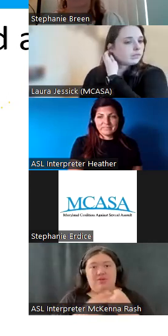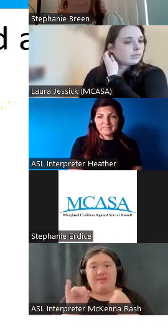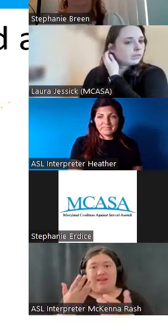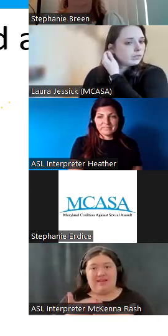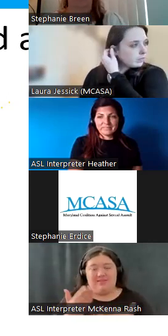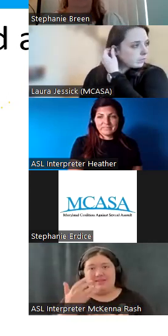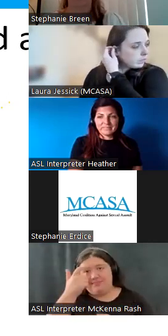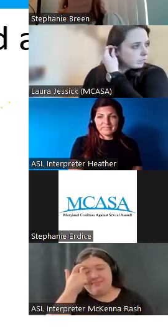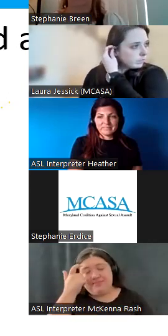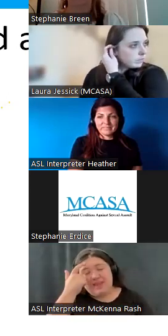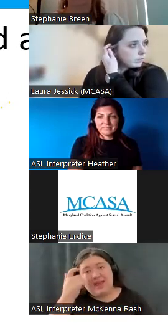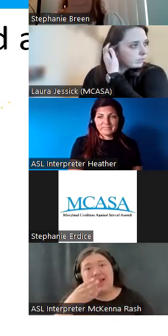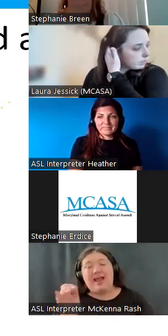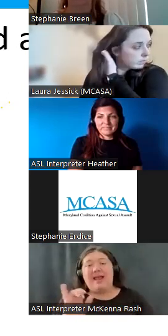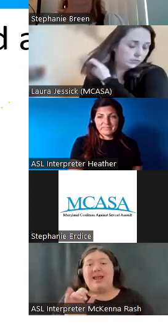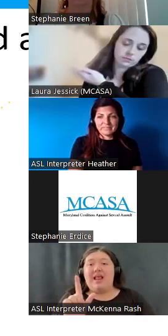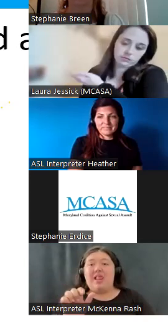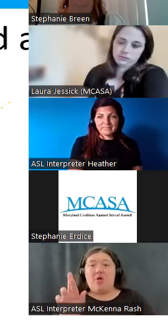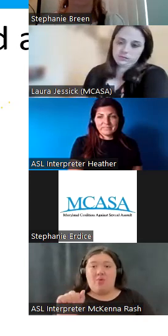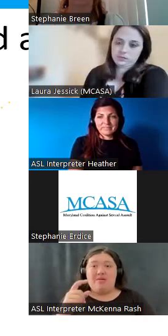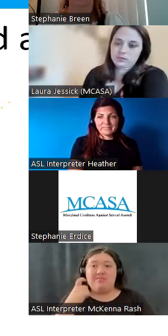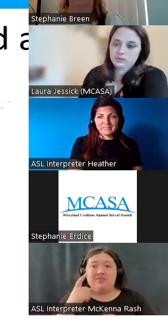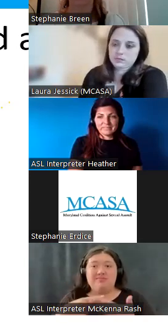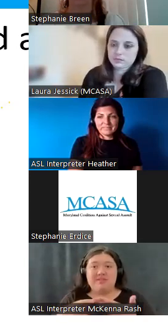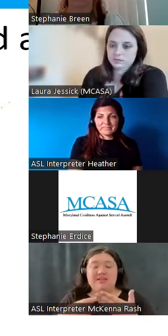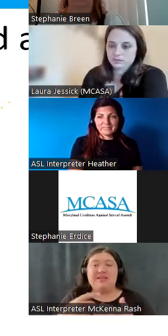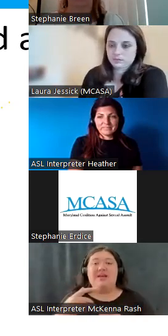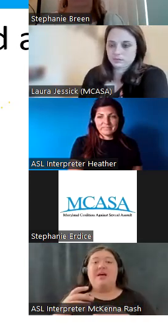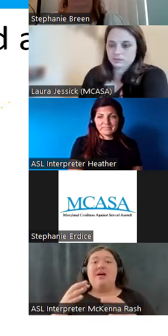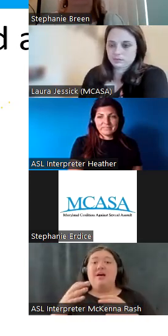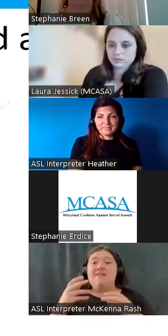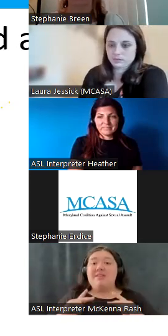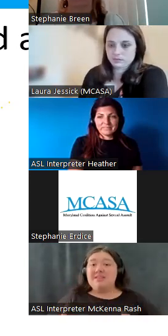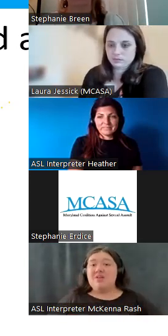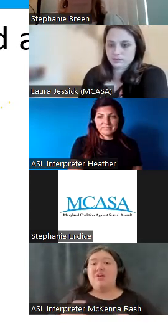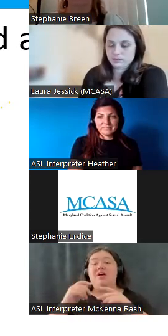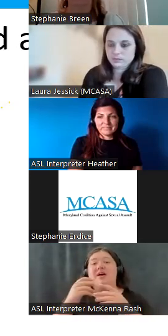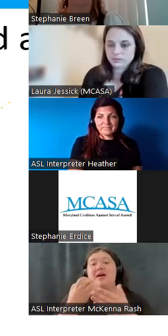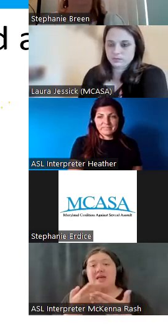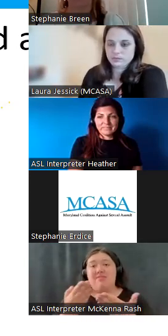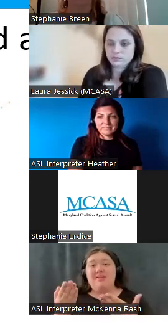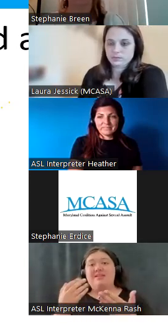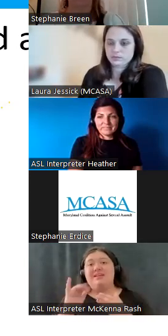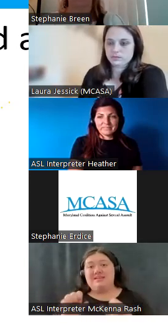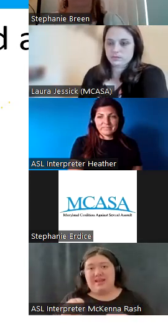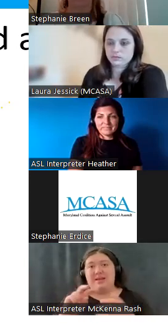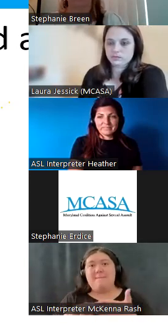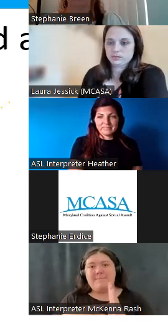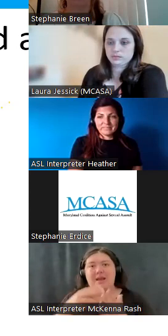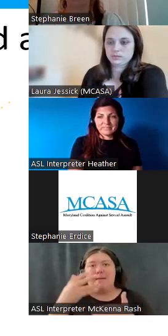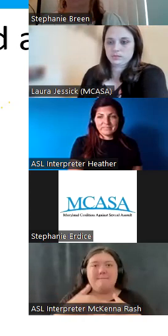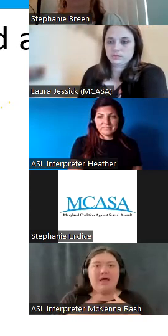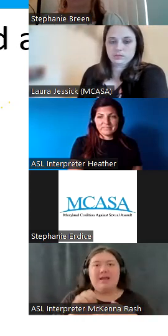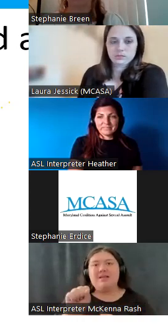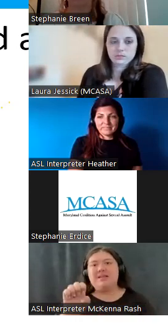And like Laura just discussed, physical evidence can include a lot of things such as blood, semen,